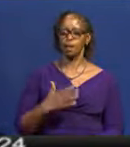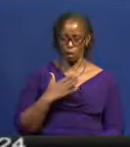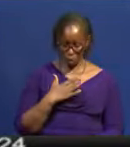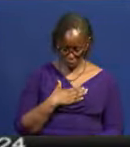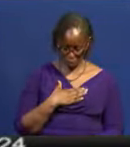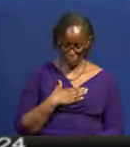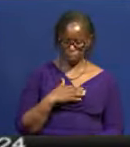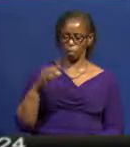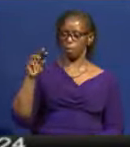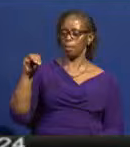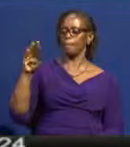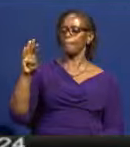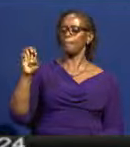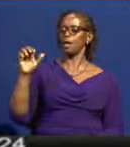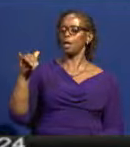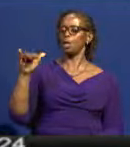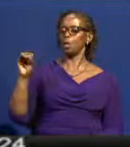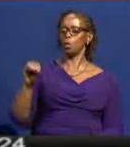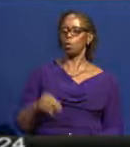Honorable Gertrude Mbeo.